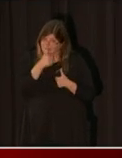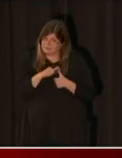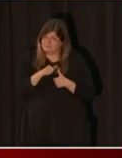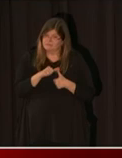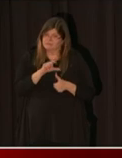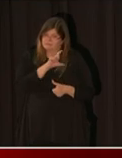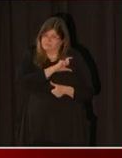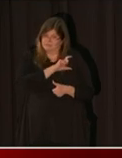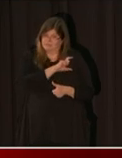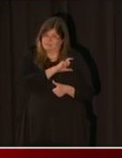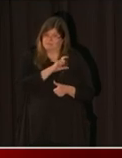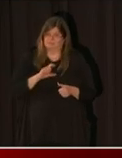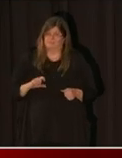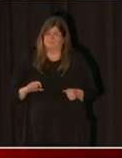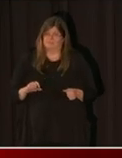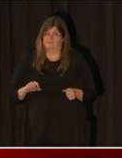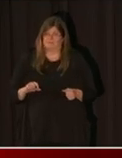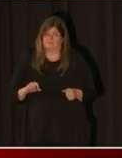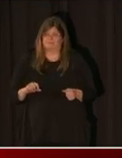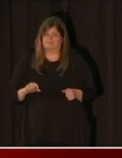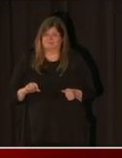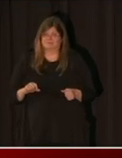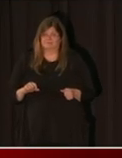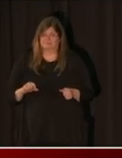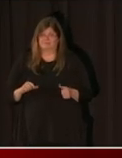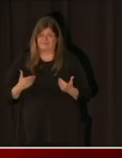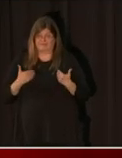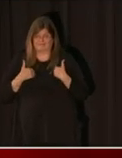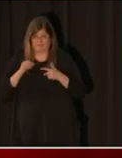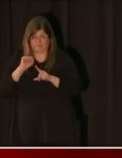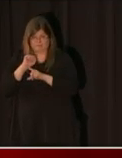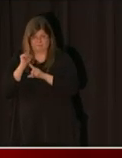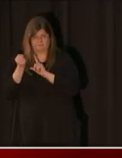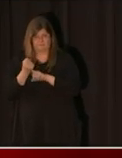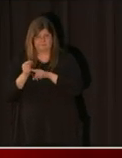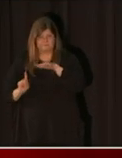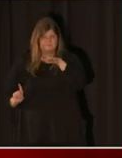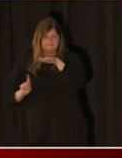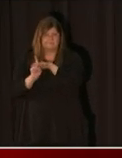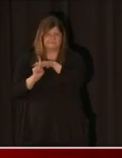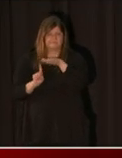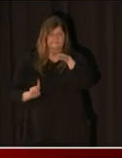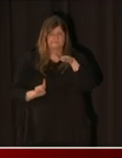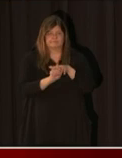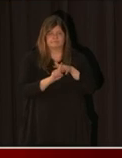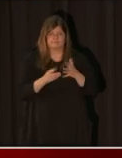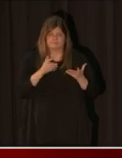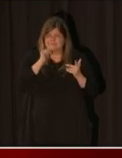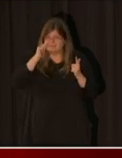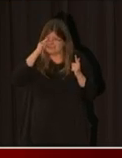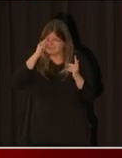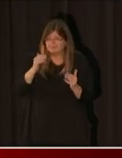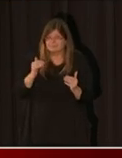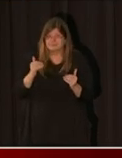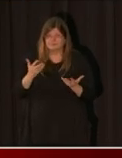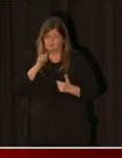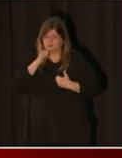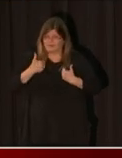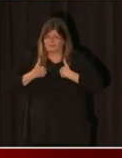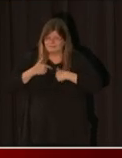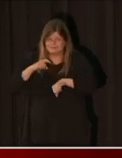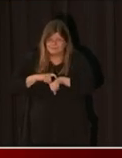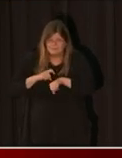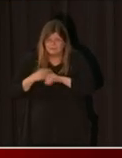exigent circumstances where they don't have an opportunity to don their personal protective equipment. And we have to balance